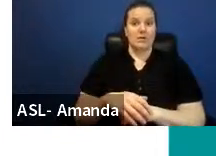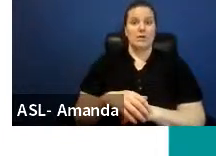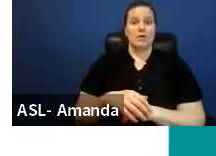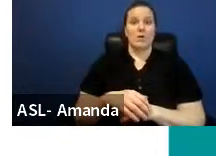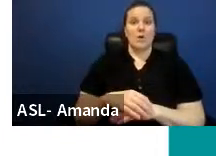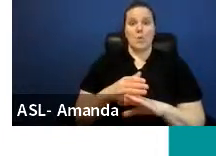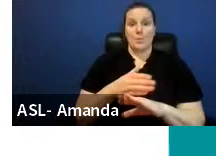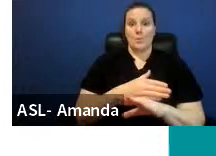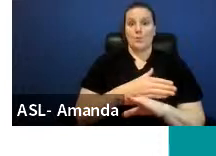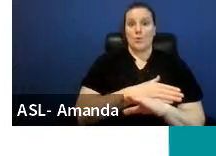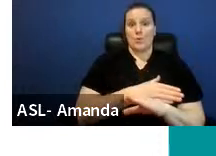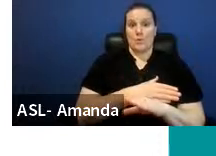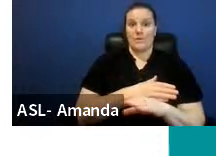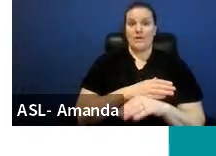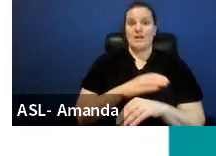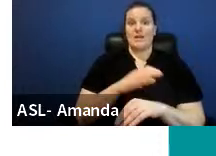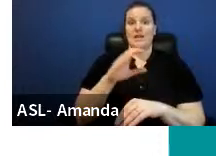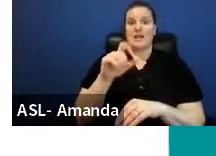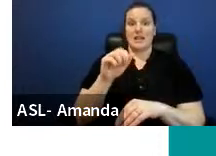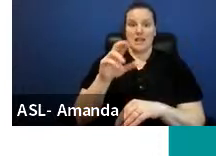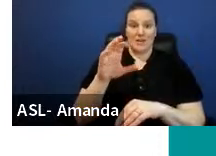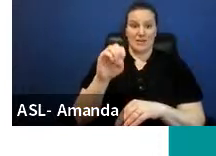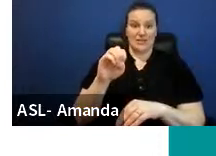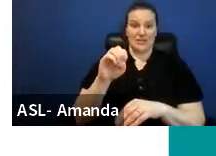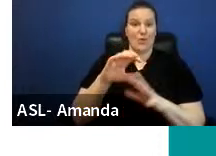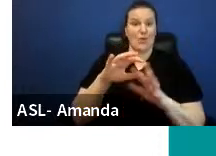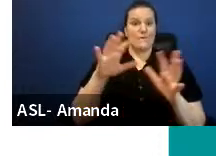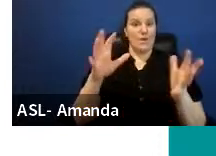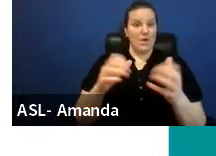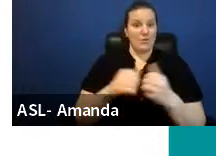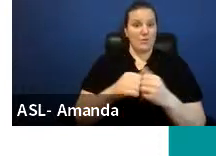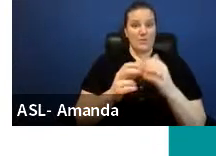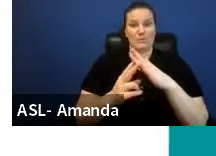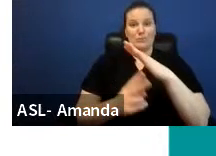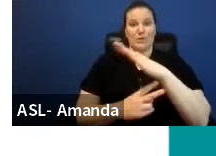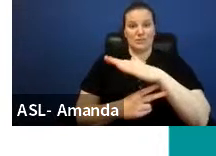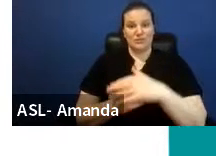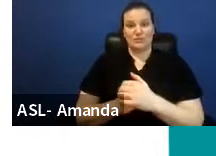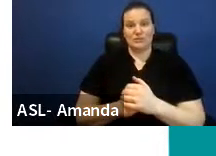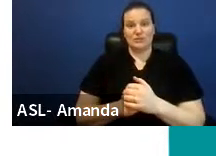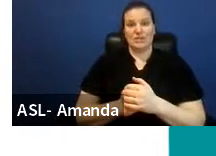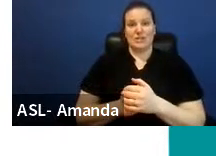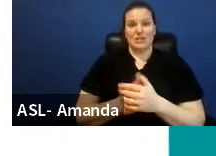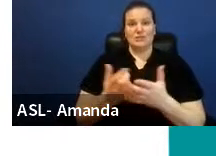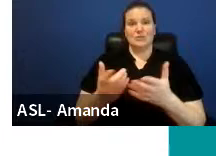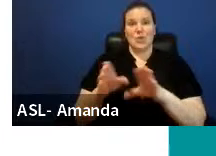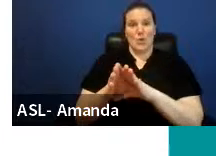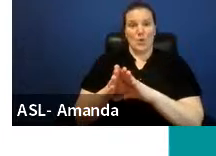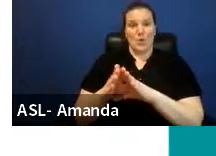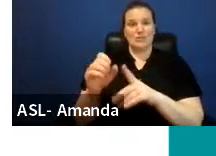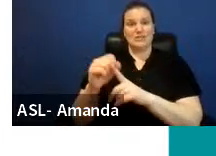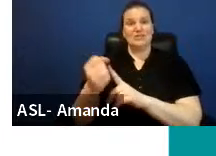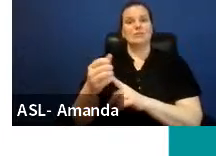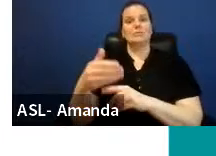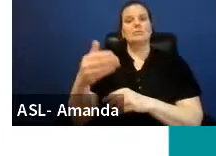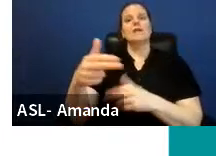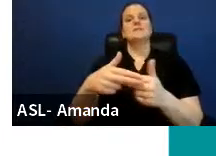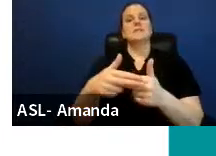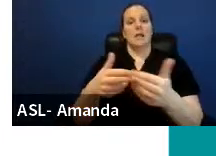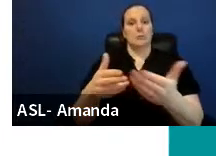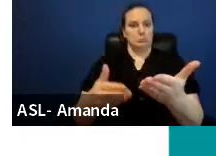improved clearance overall compared to the bridge that's in its closed condition today. Next slide, please.